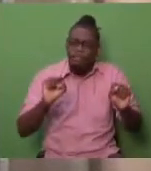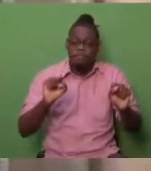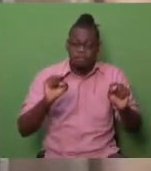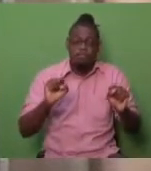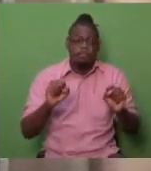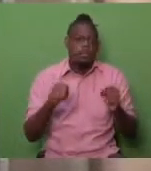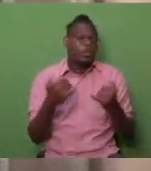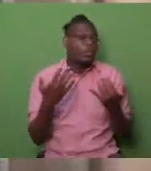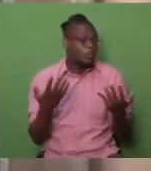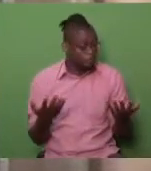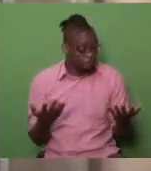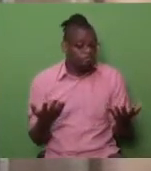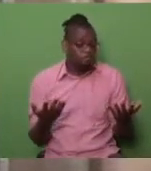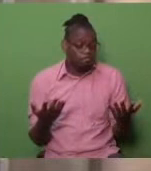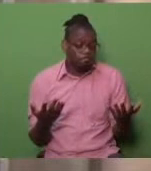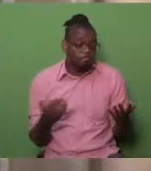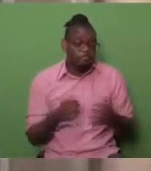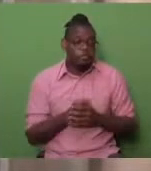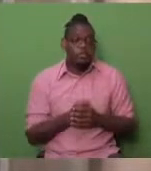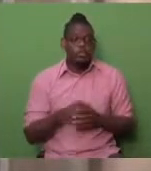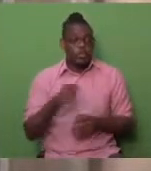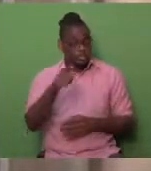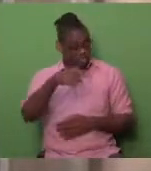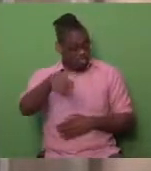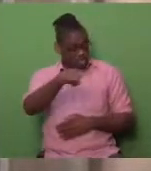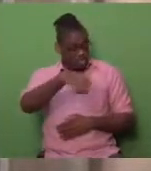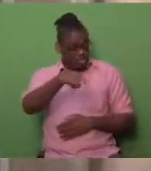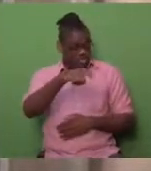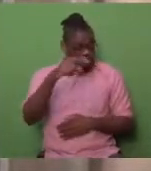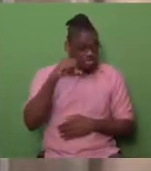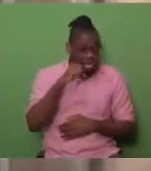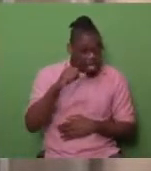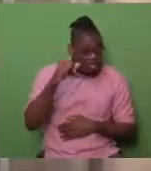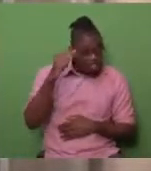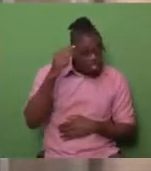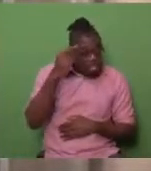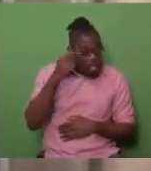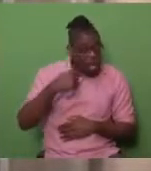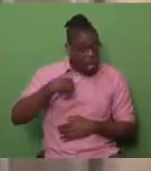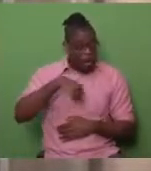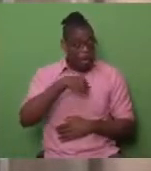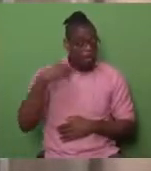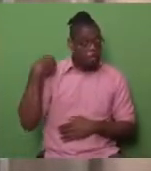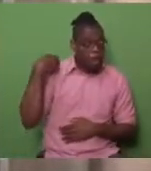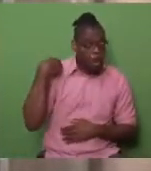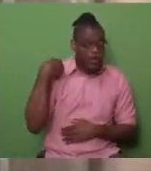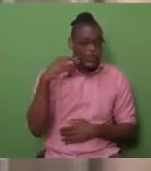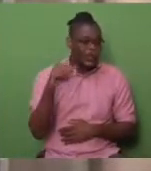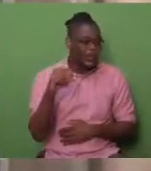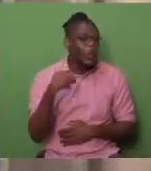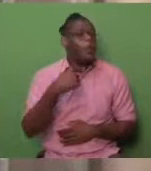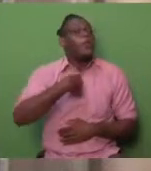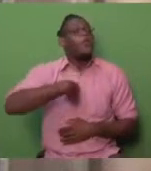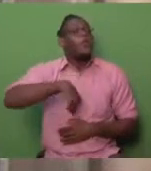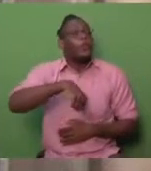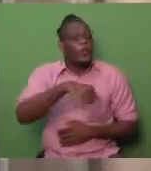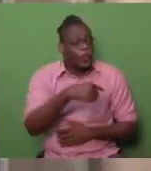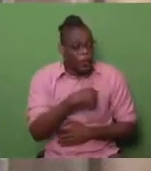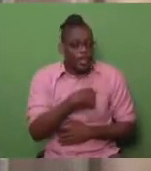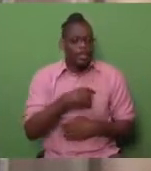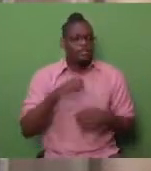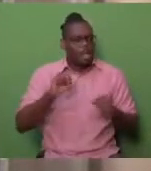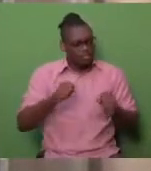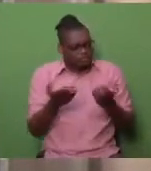employers. We are elected to serve them, and failure to do so in any and every possible way is nothing